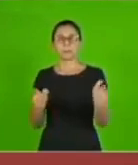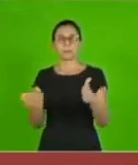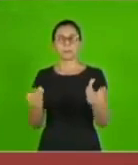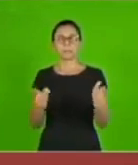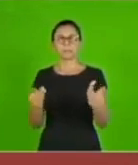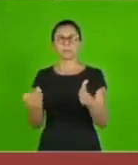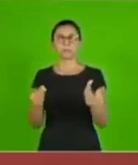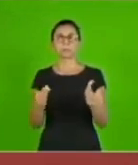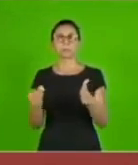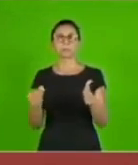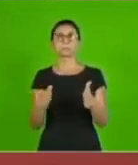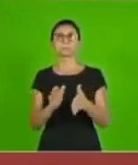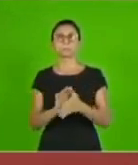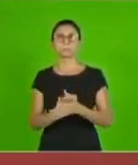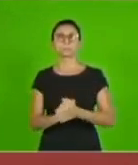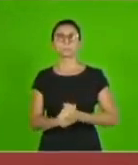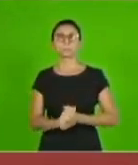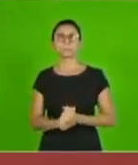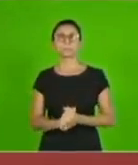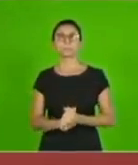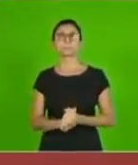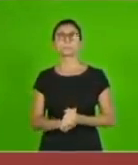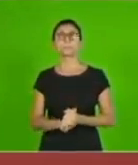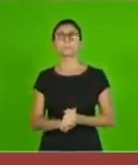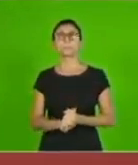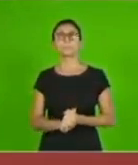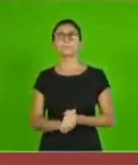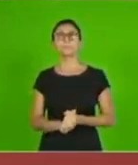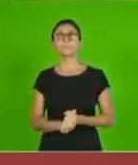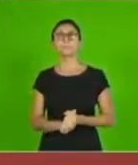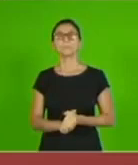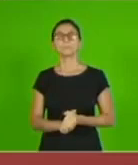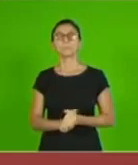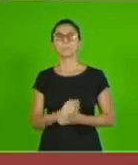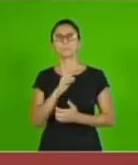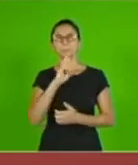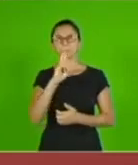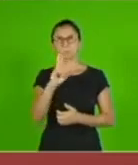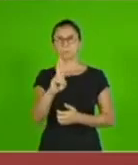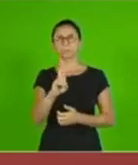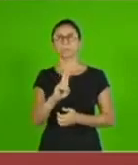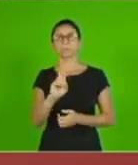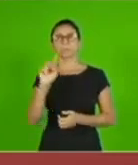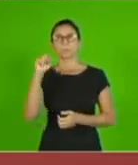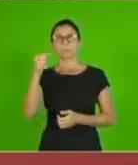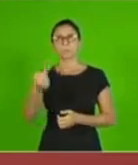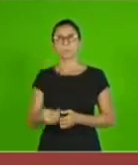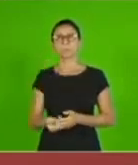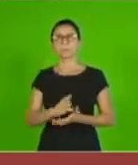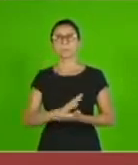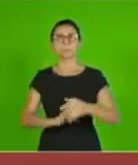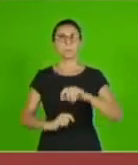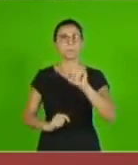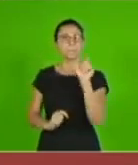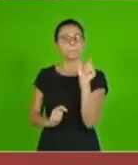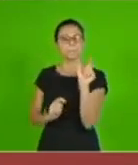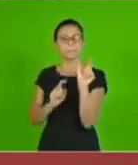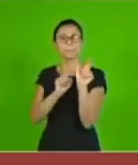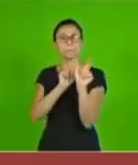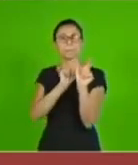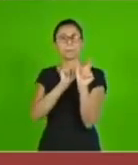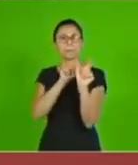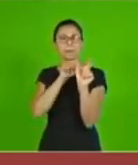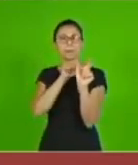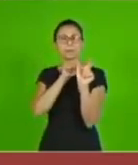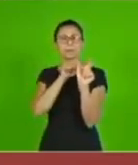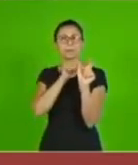for this time. And there is one word that's going to designate this in the text. And we're going to find what